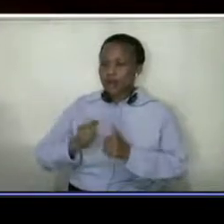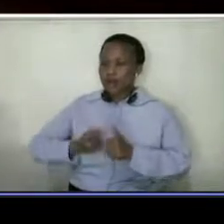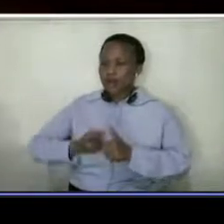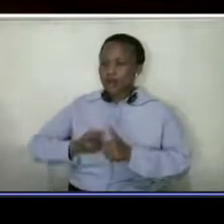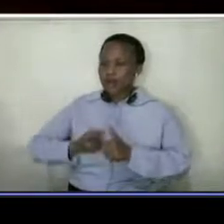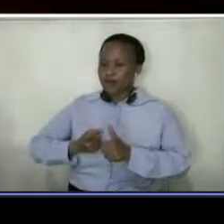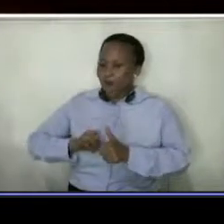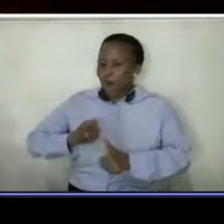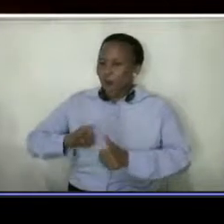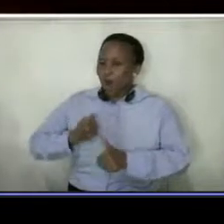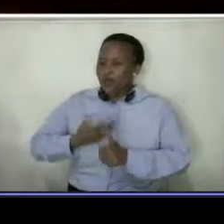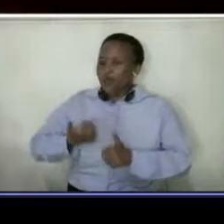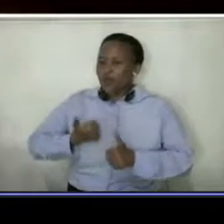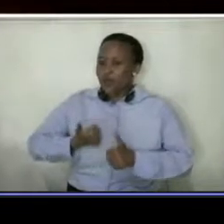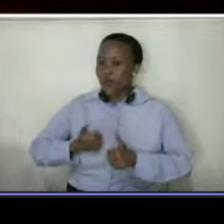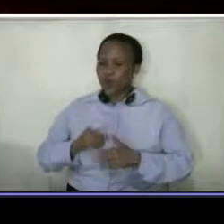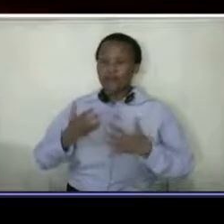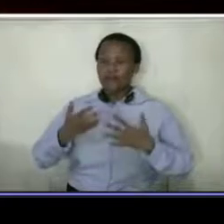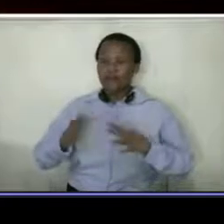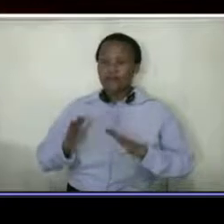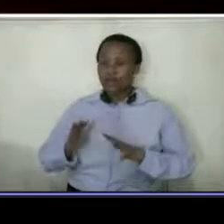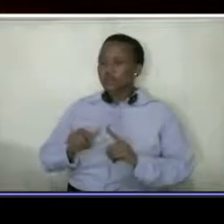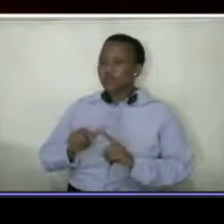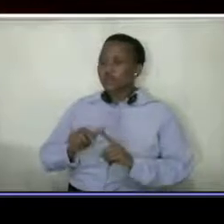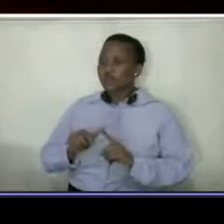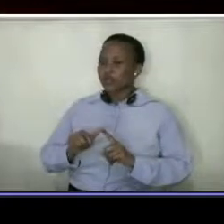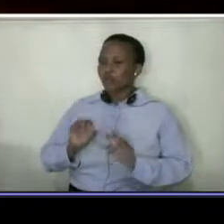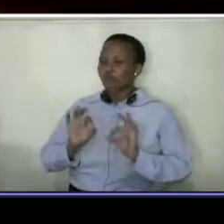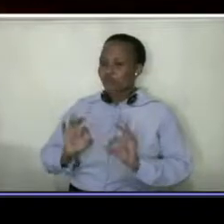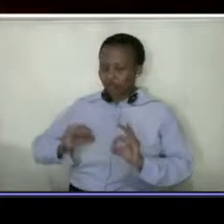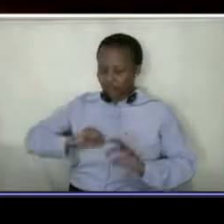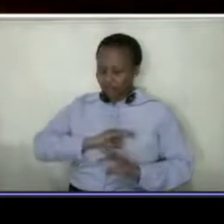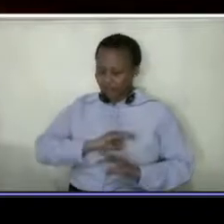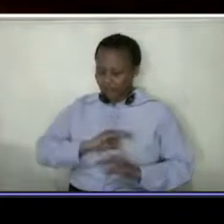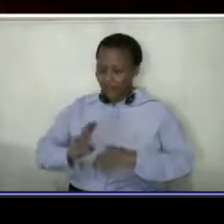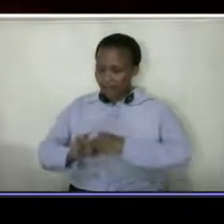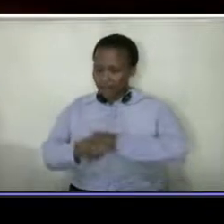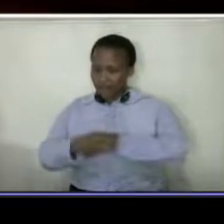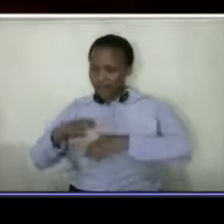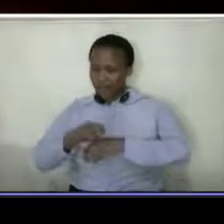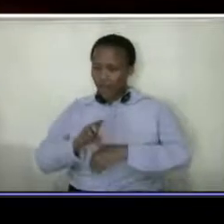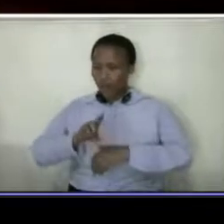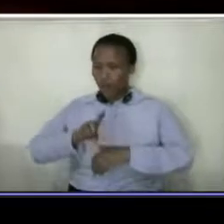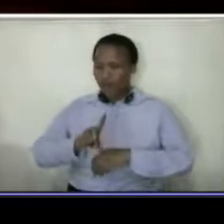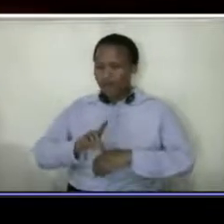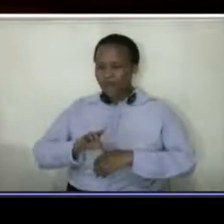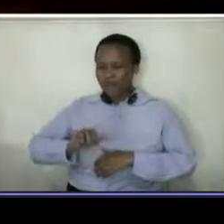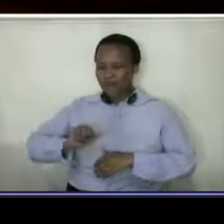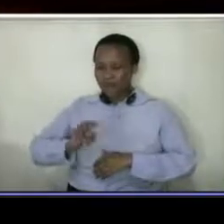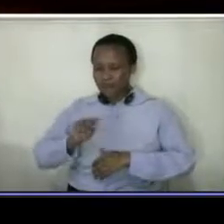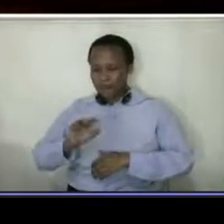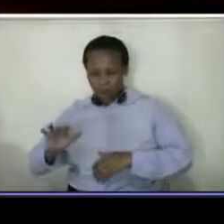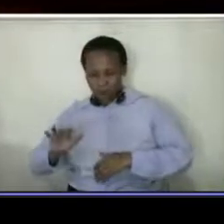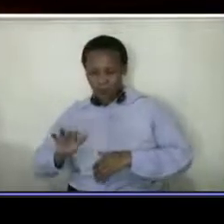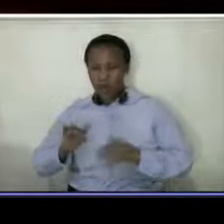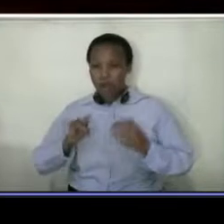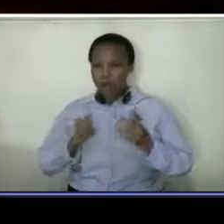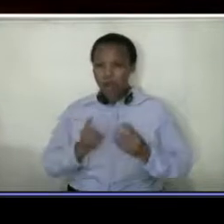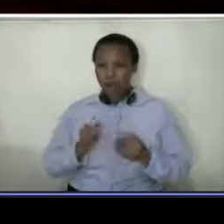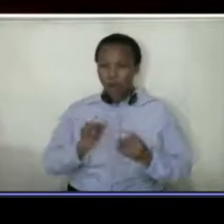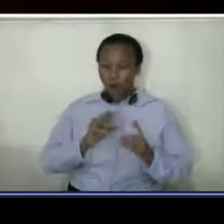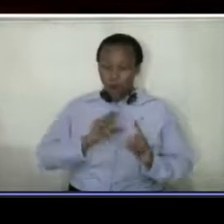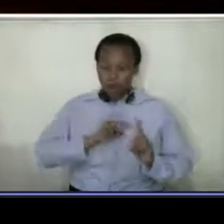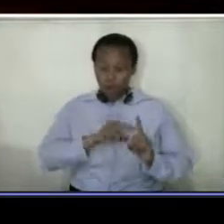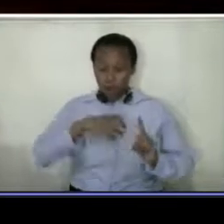engango-150,000 ebengayona eyakhe ebekufanele ikhokhele u-service provider wayifaka kwi-akhawunti yakhe. Inkohlakalo leyo Somlomo, okusho